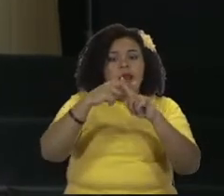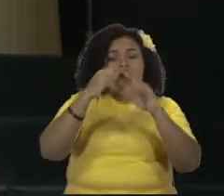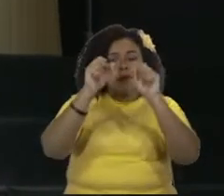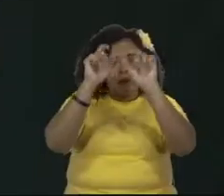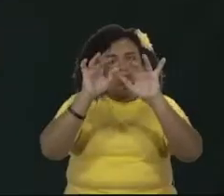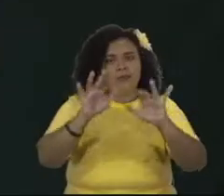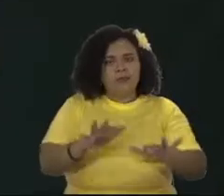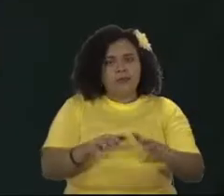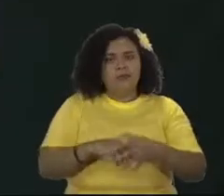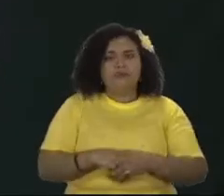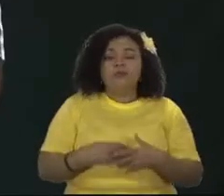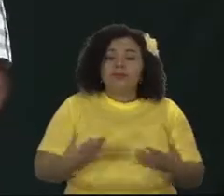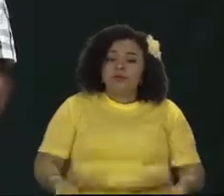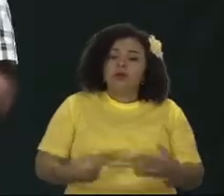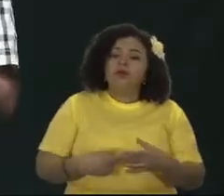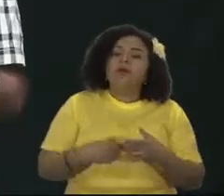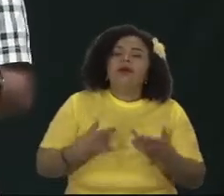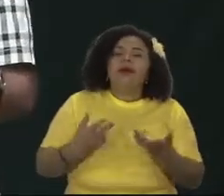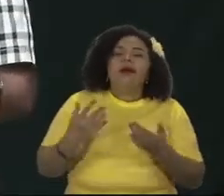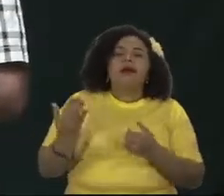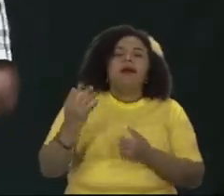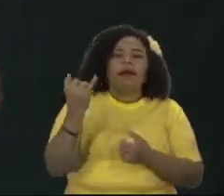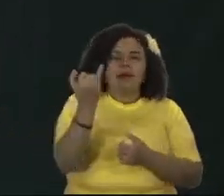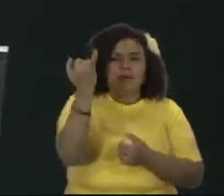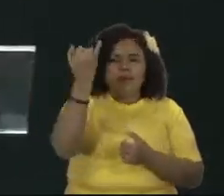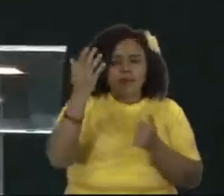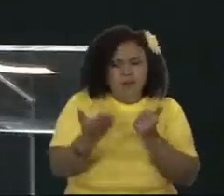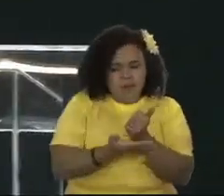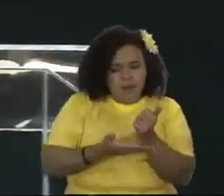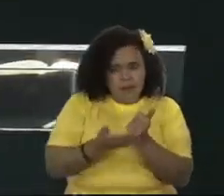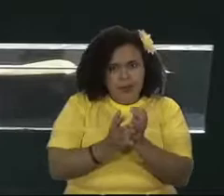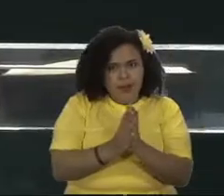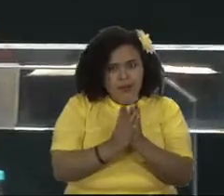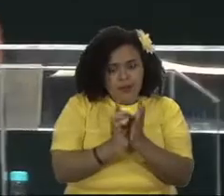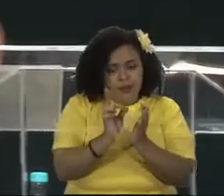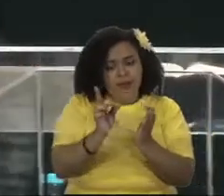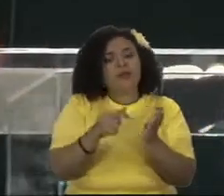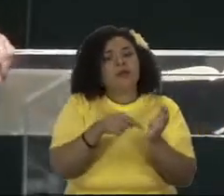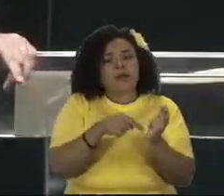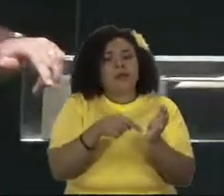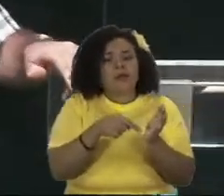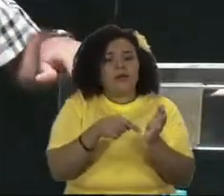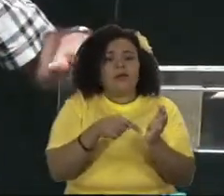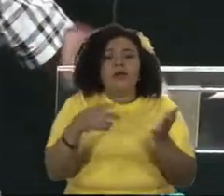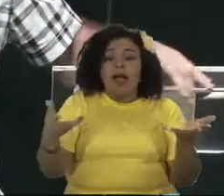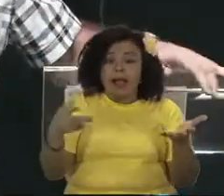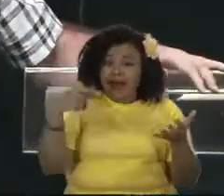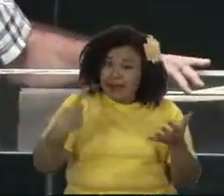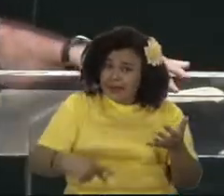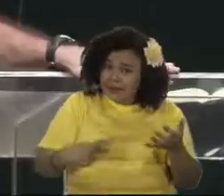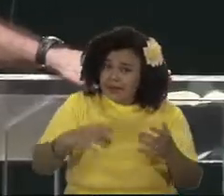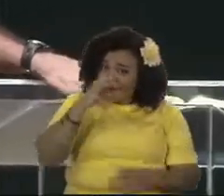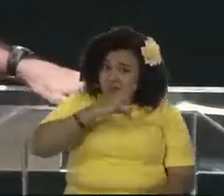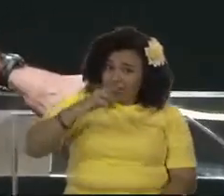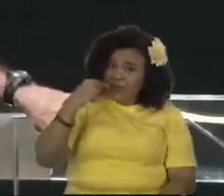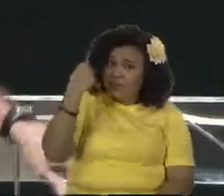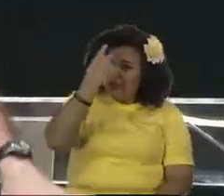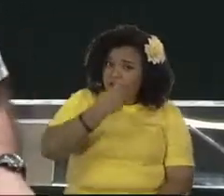it is essential to our DNA as a church. Each Sunday we study